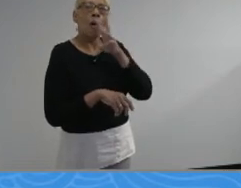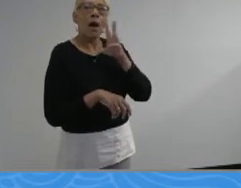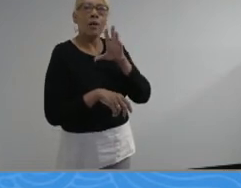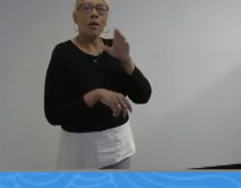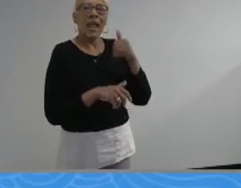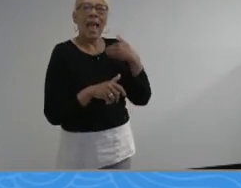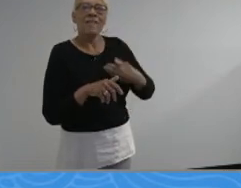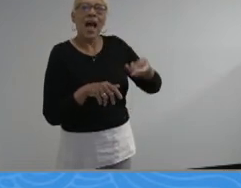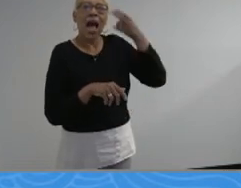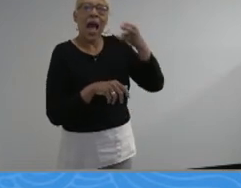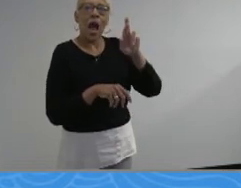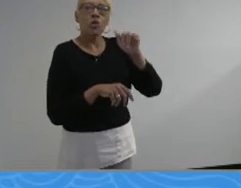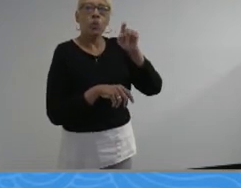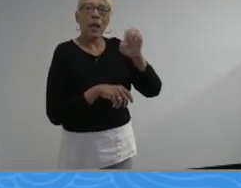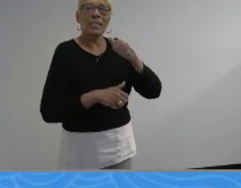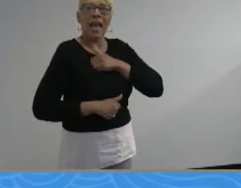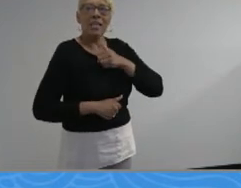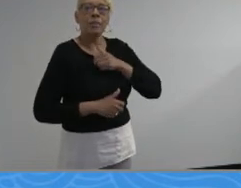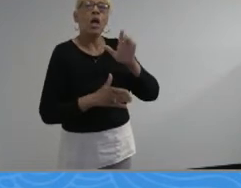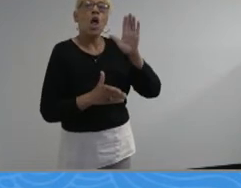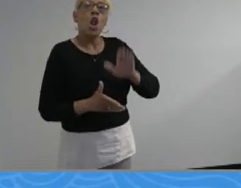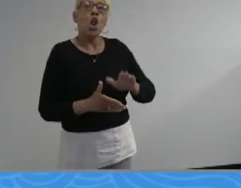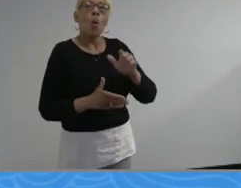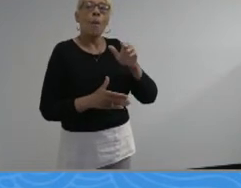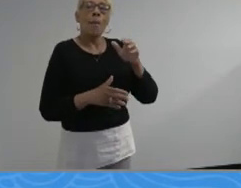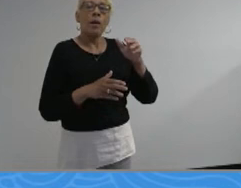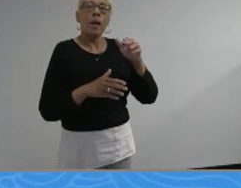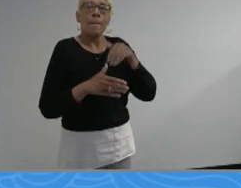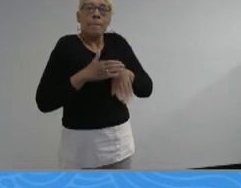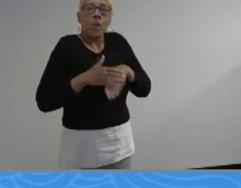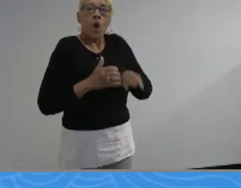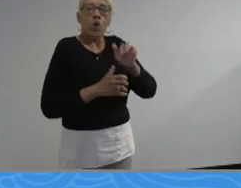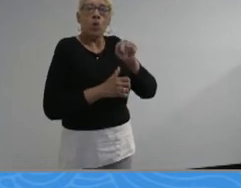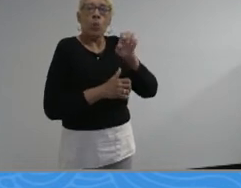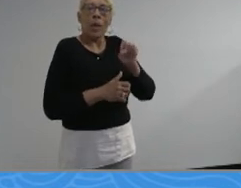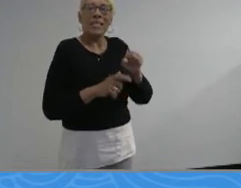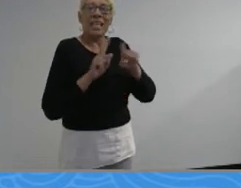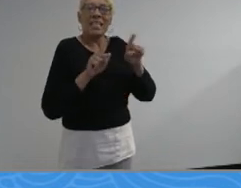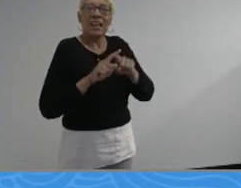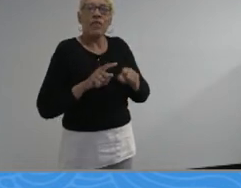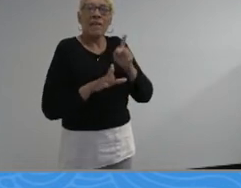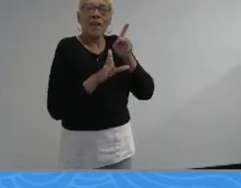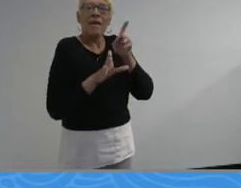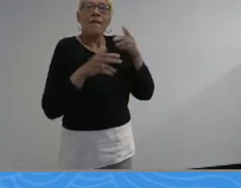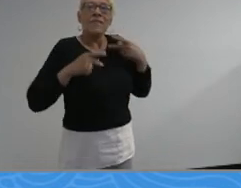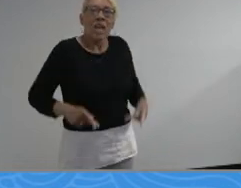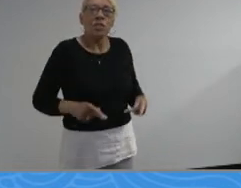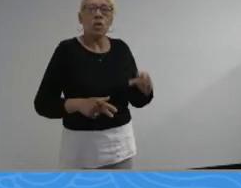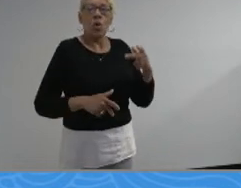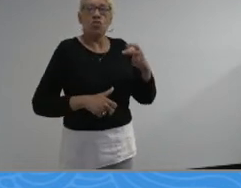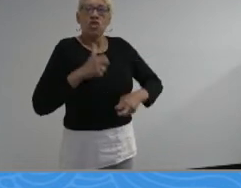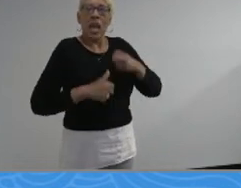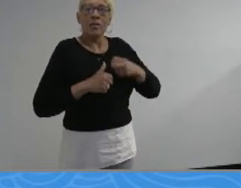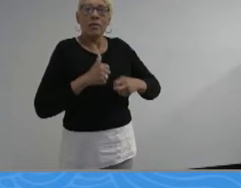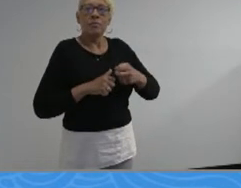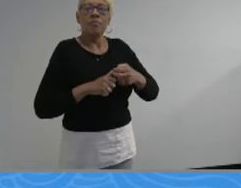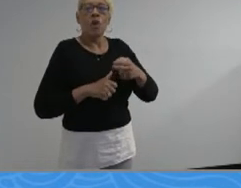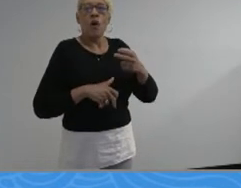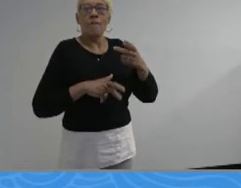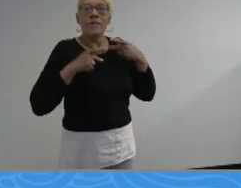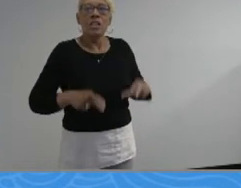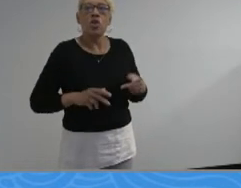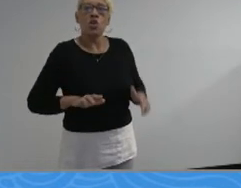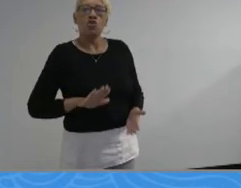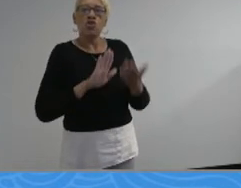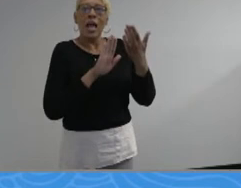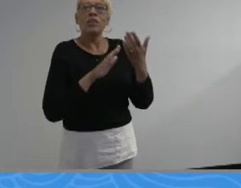asthma, lead to low birth weights, lead to all kinds of physiological conditions and challenges that our students face before they even step foot